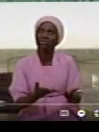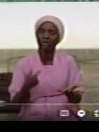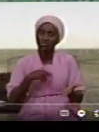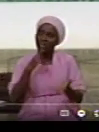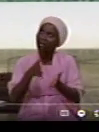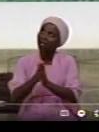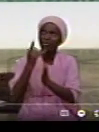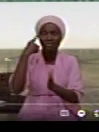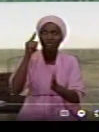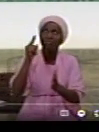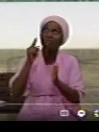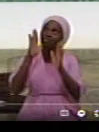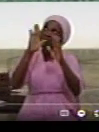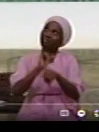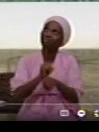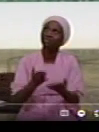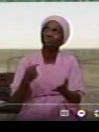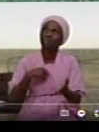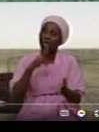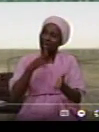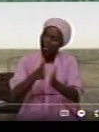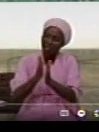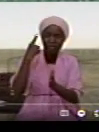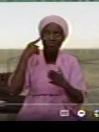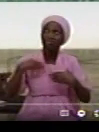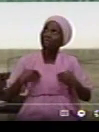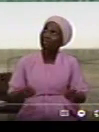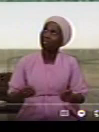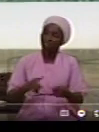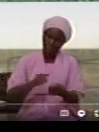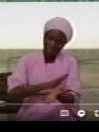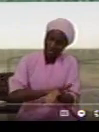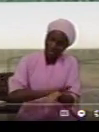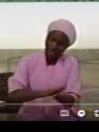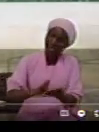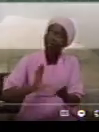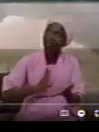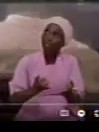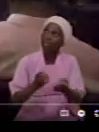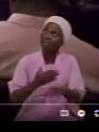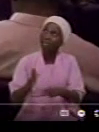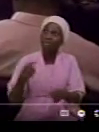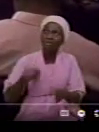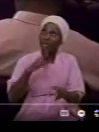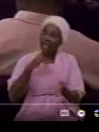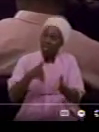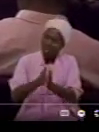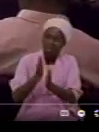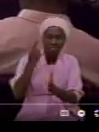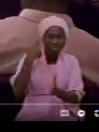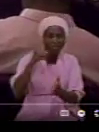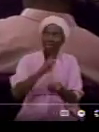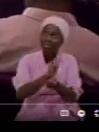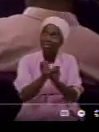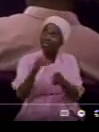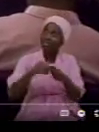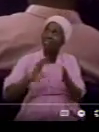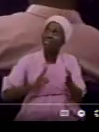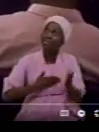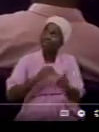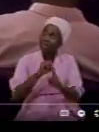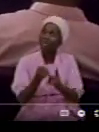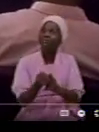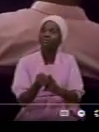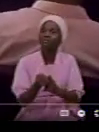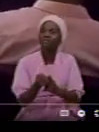miracle. We're asking for cleansing. We're asking for a change in our situation.